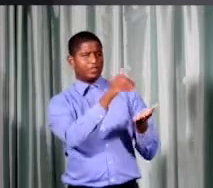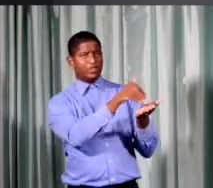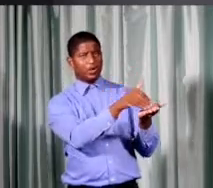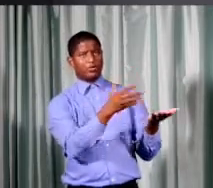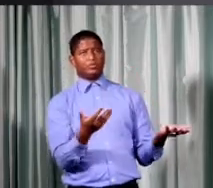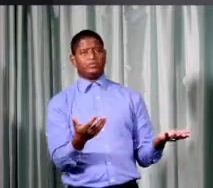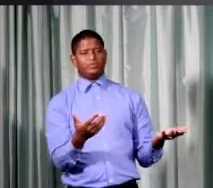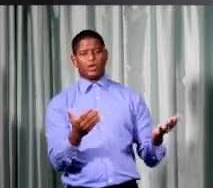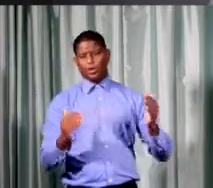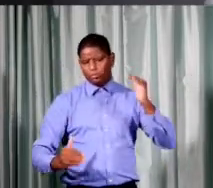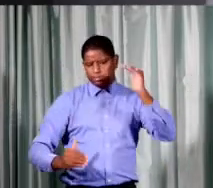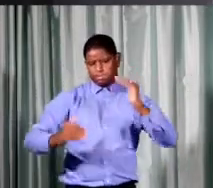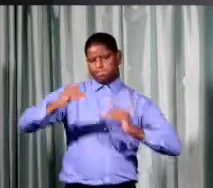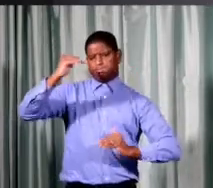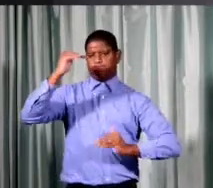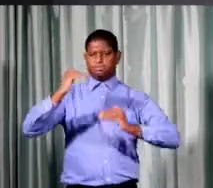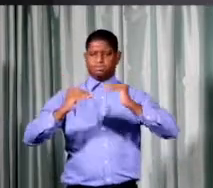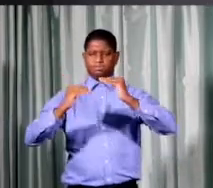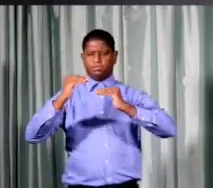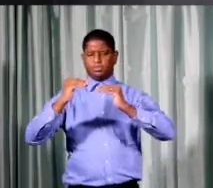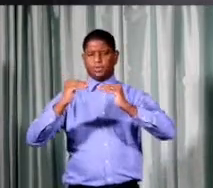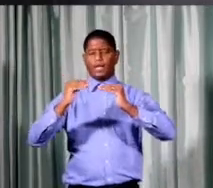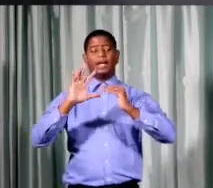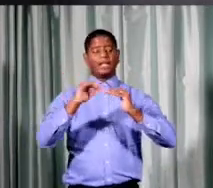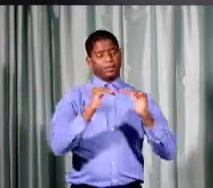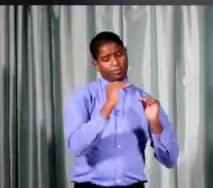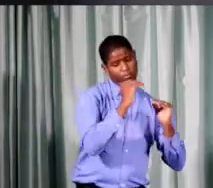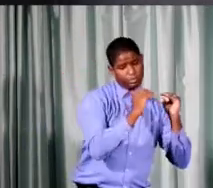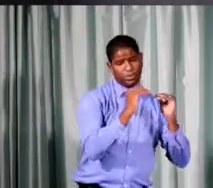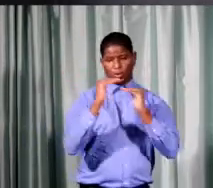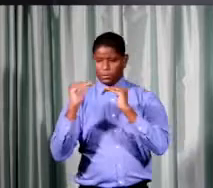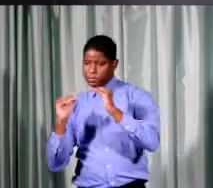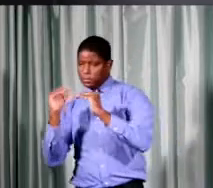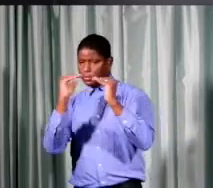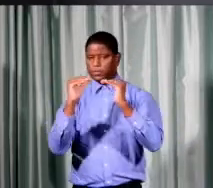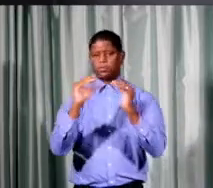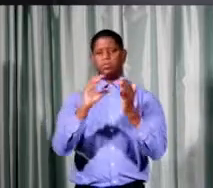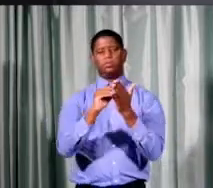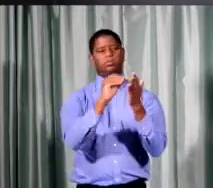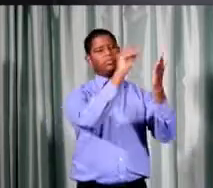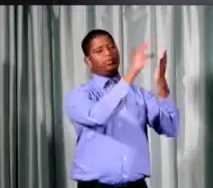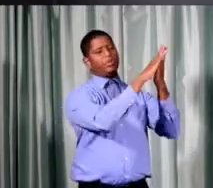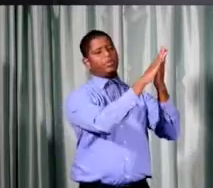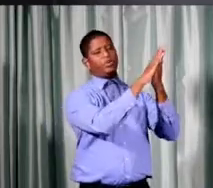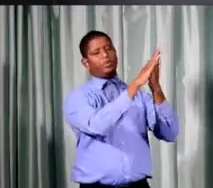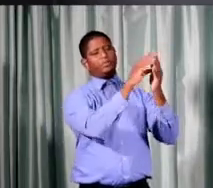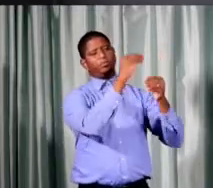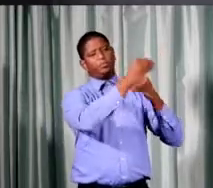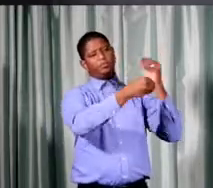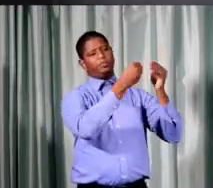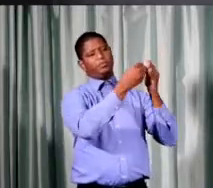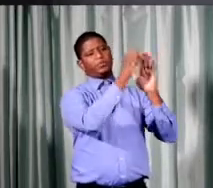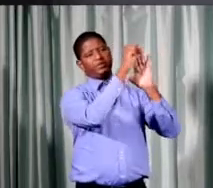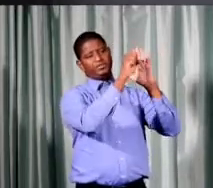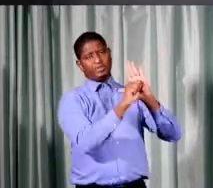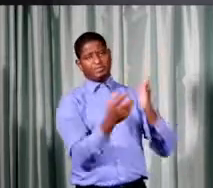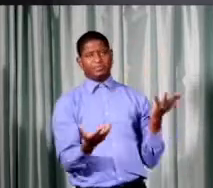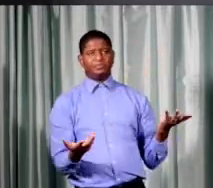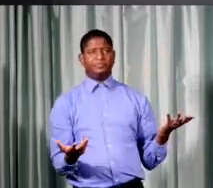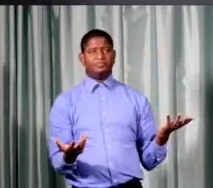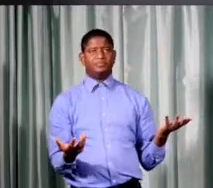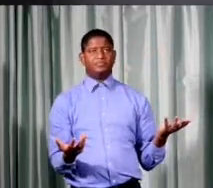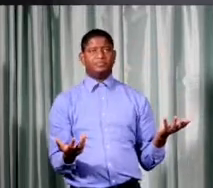go to the financial statements. If you're using a notebook, you